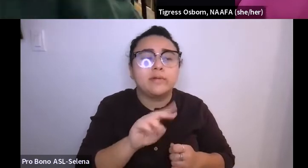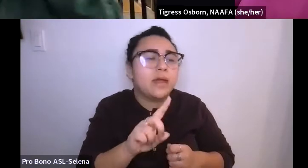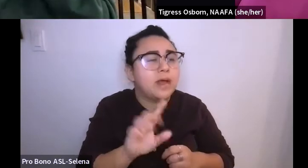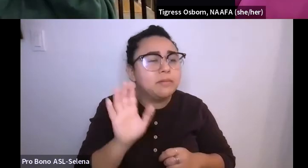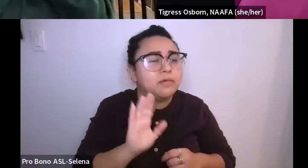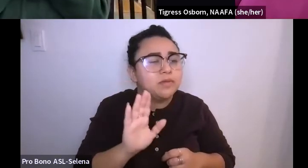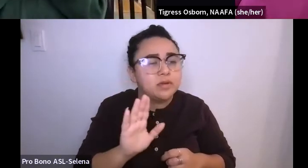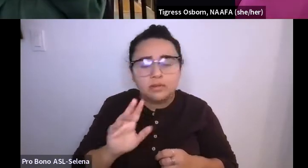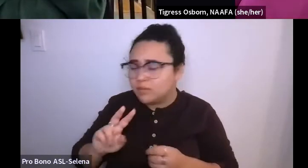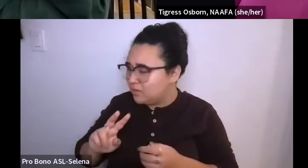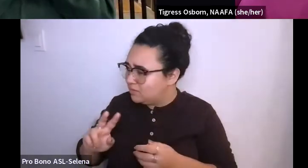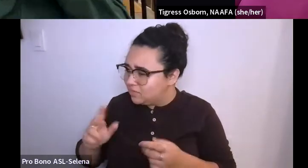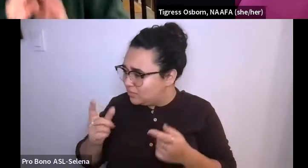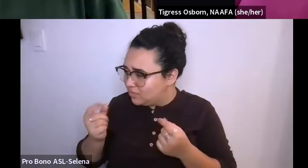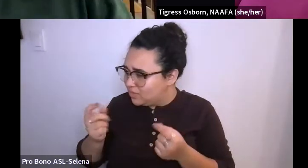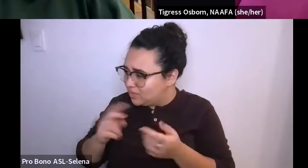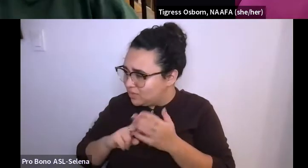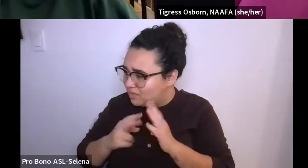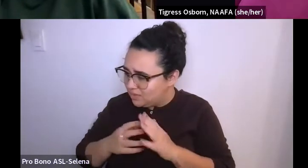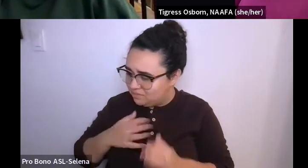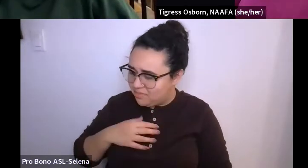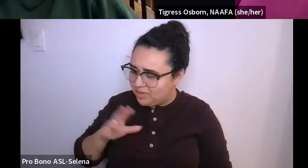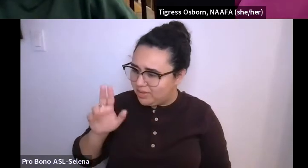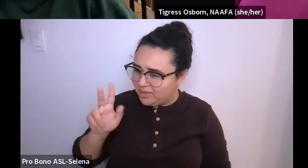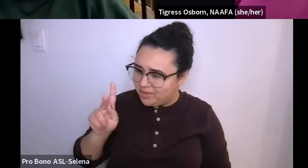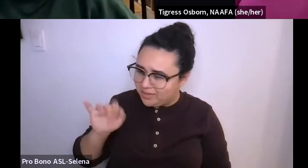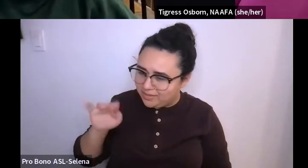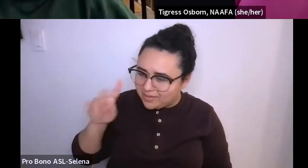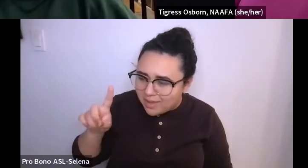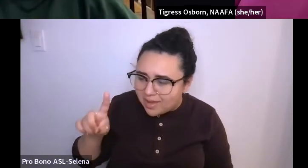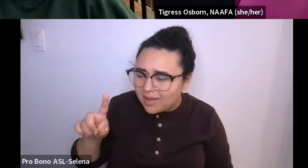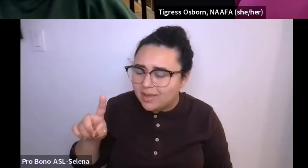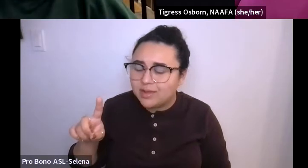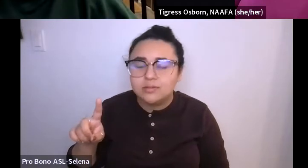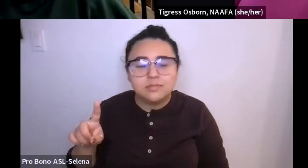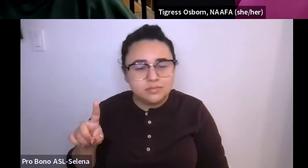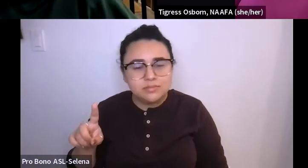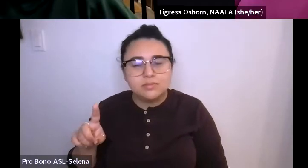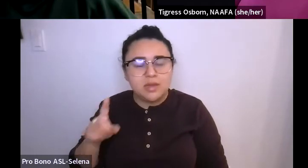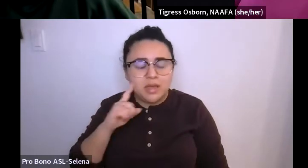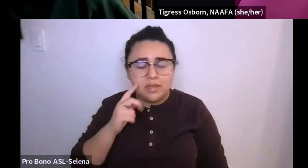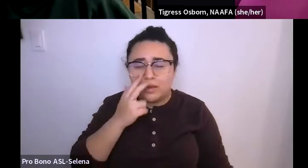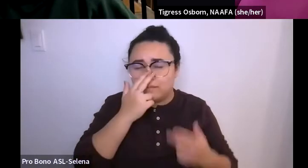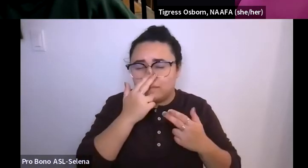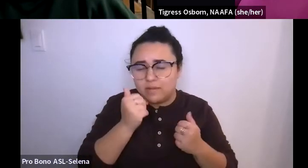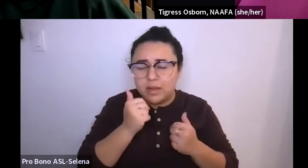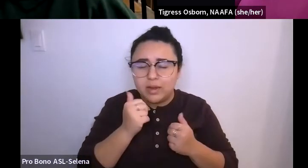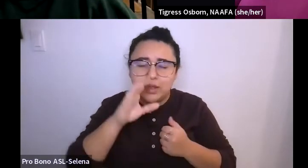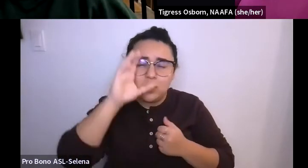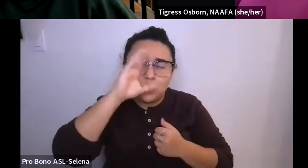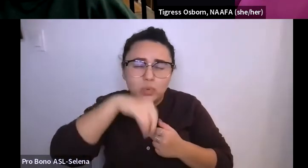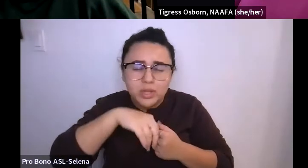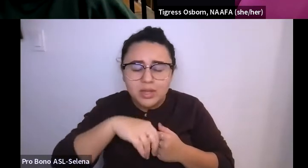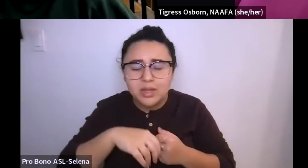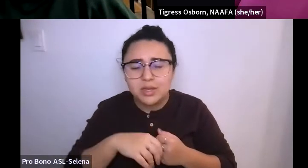What do you mean? And I just thought that was so funny and weird. And